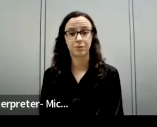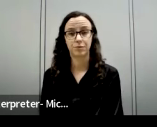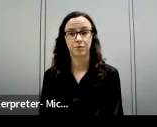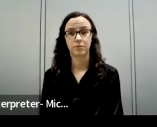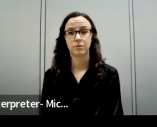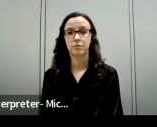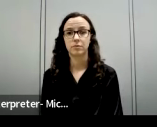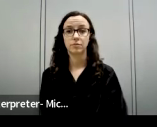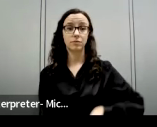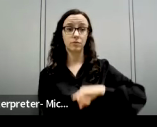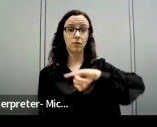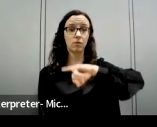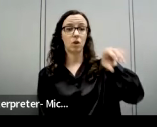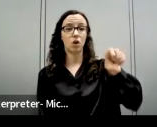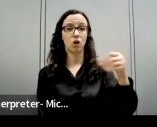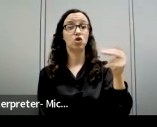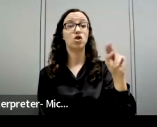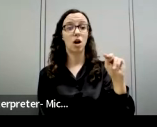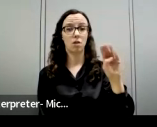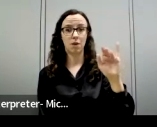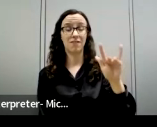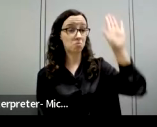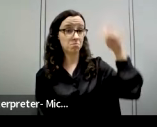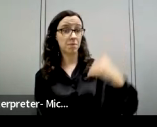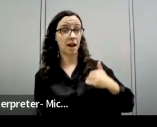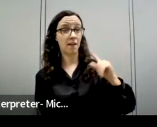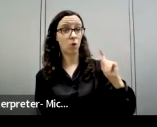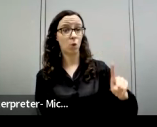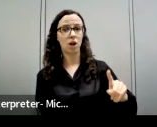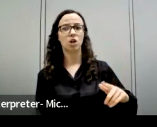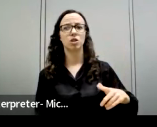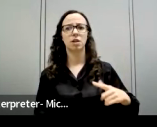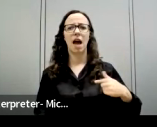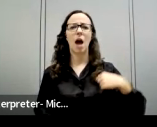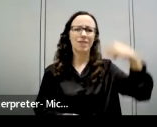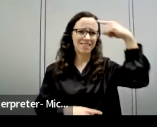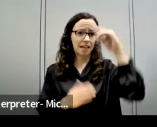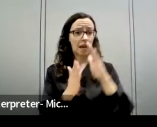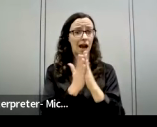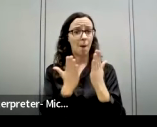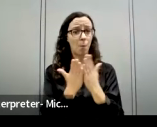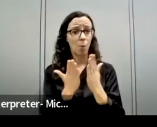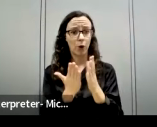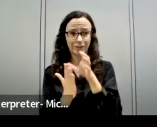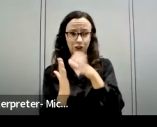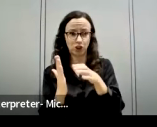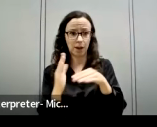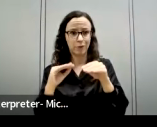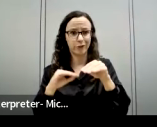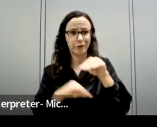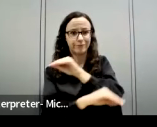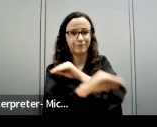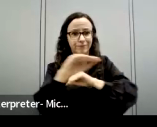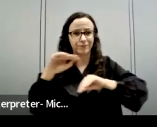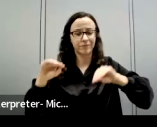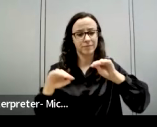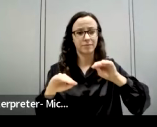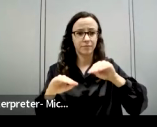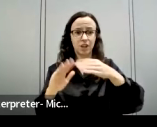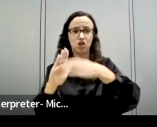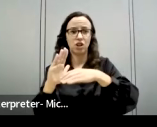I have a question. I was thinking about rearranging a textbook and just moving parts of